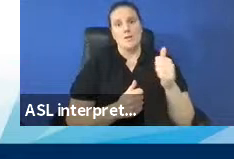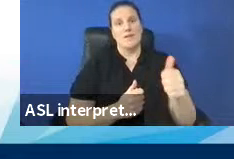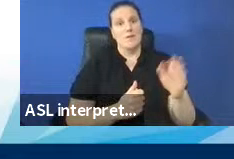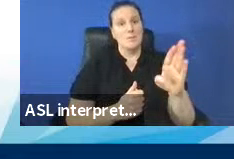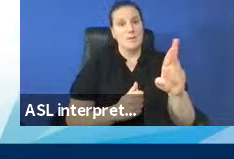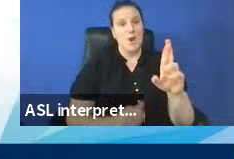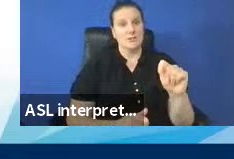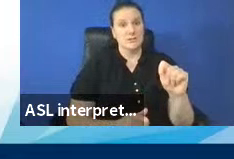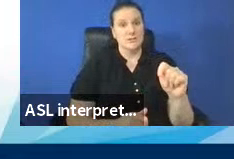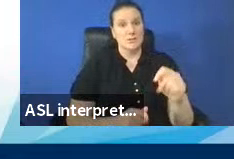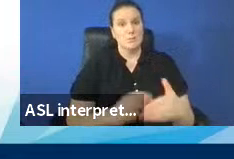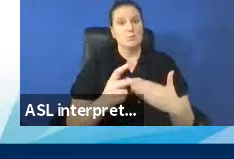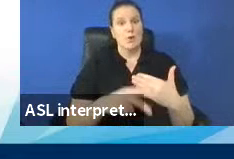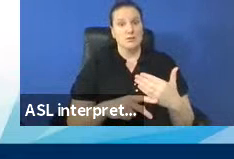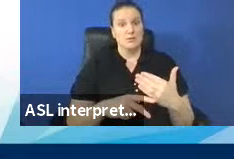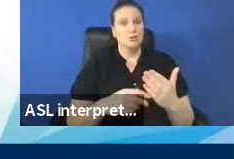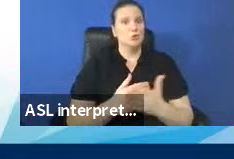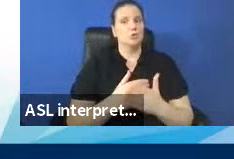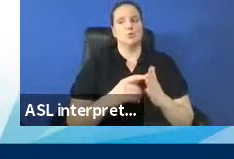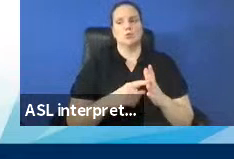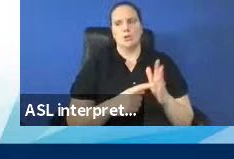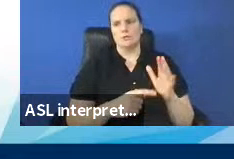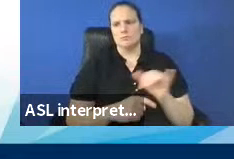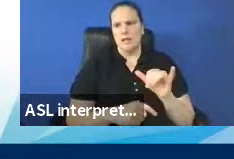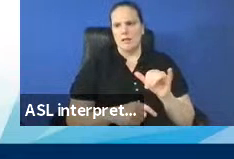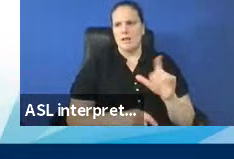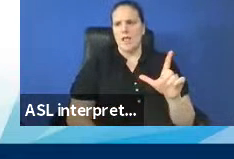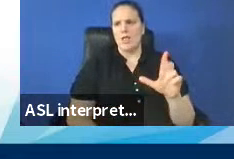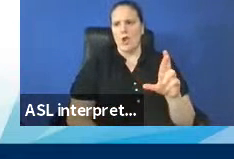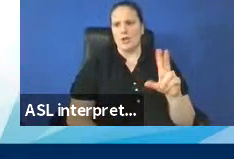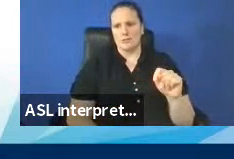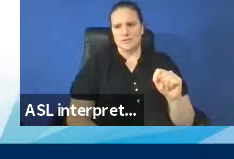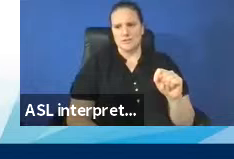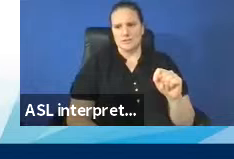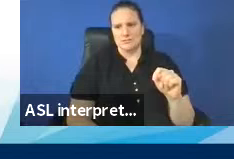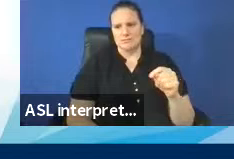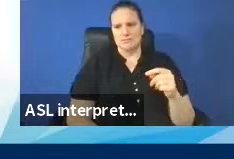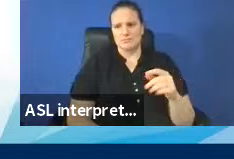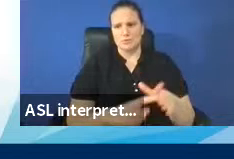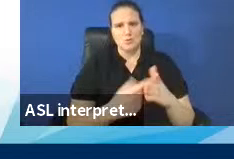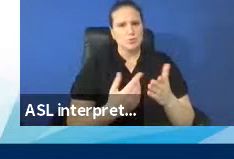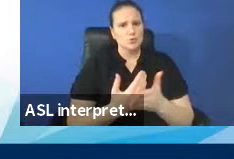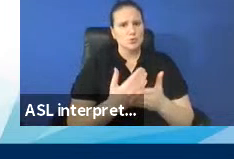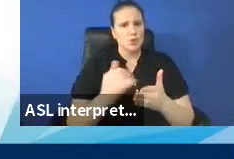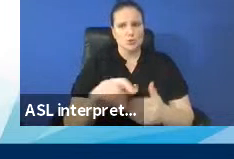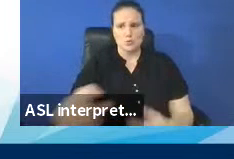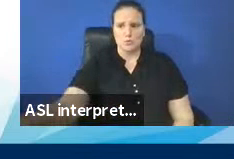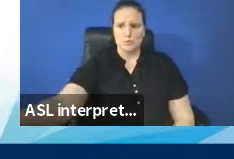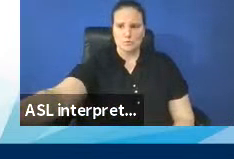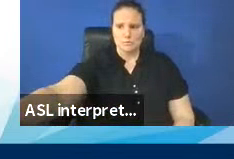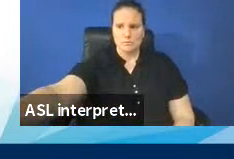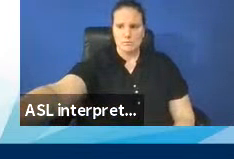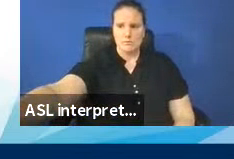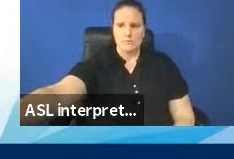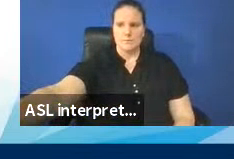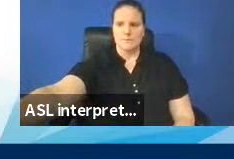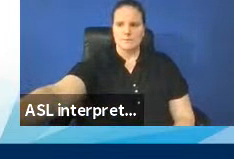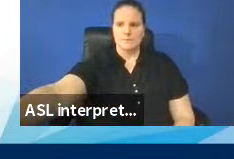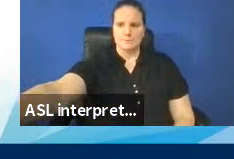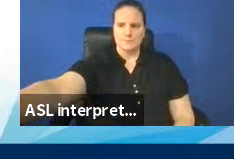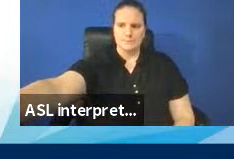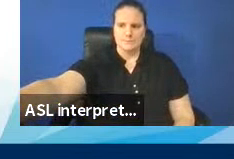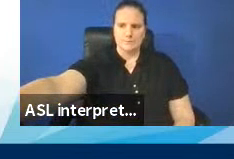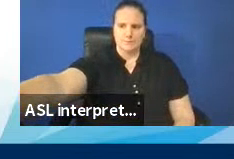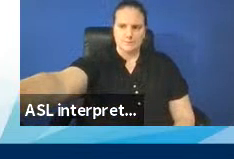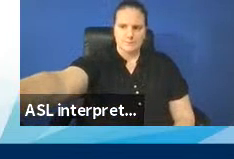BRT projects that are funded through New Starts, just like there are LRT projects that are funded through New Starts. Thanks, Kelly. So it sounds